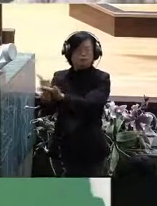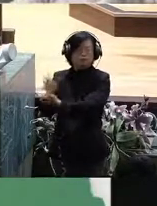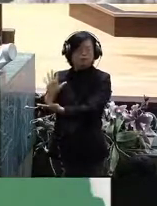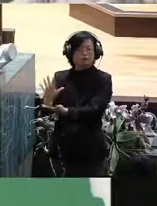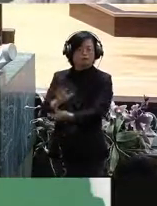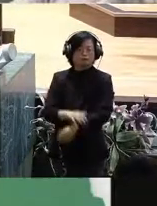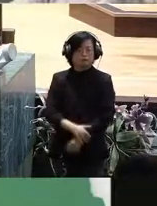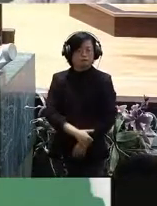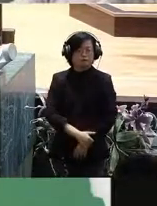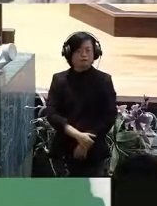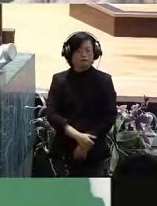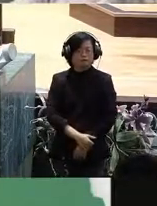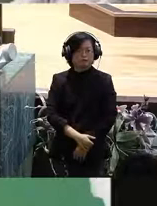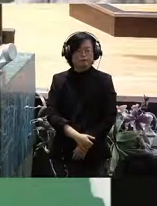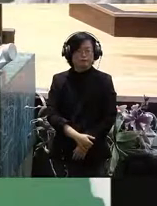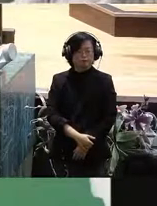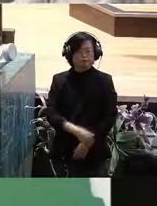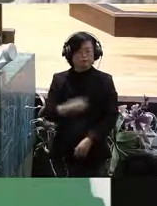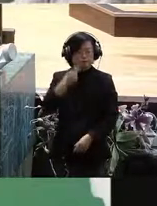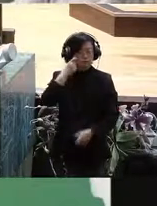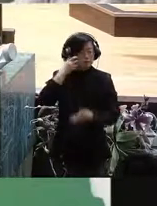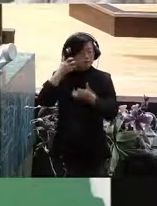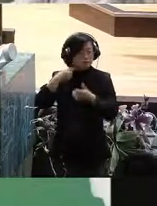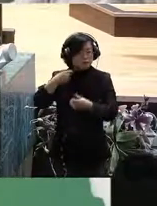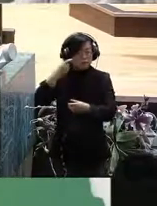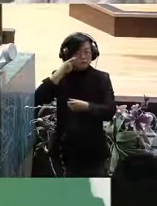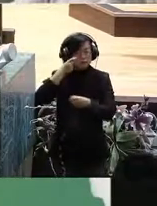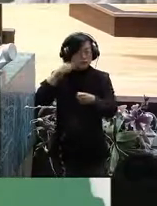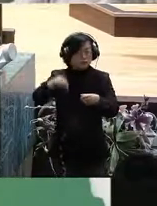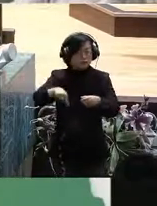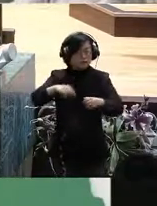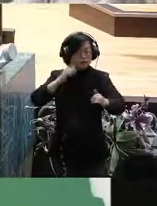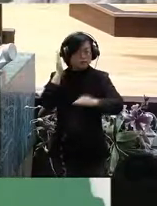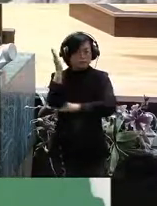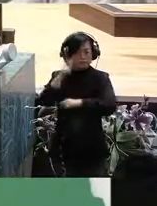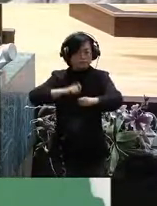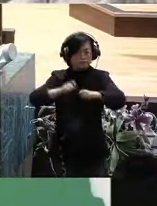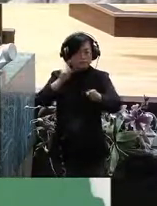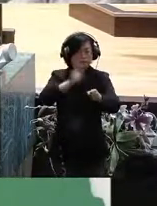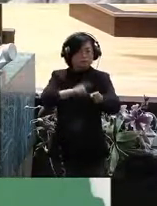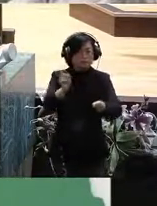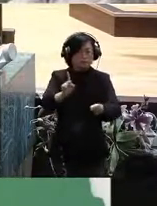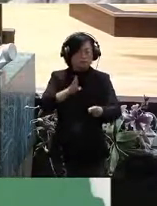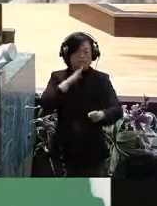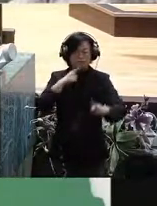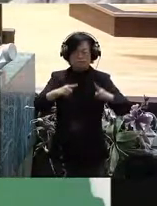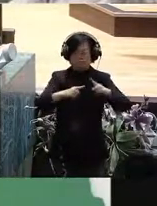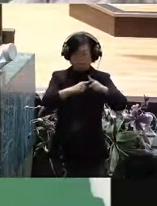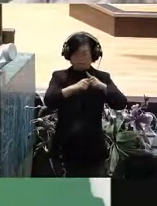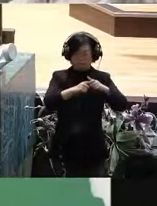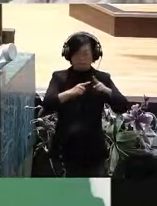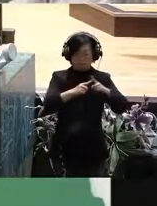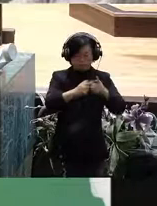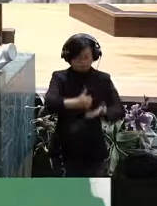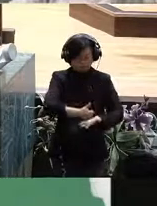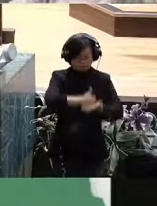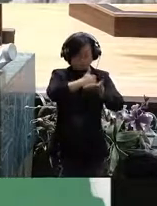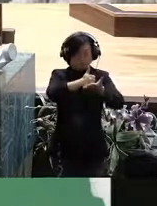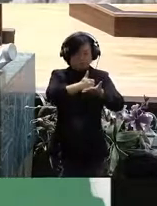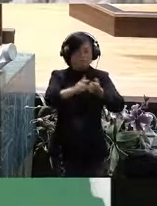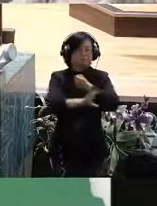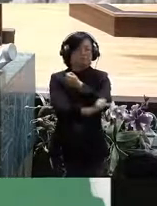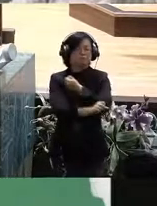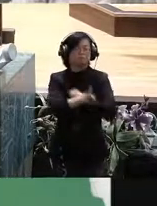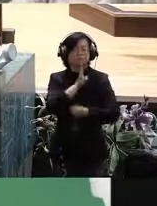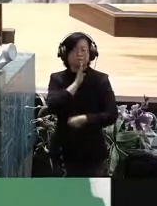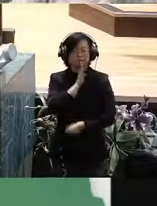And for doing so, Growth for Pakistan has been working for the past 6 years.